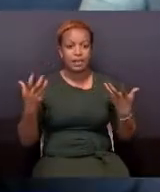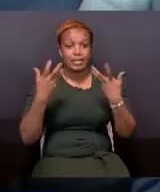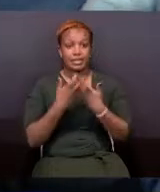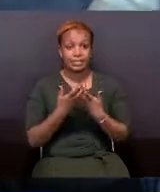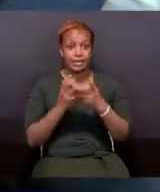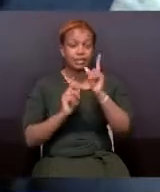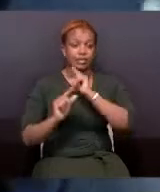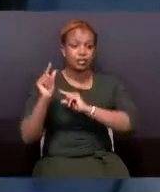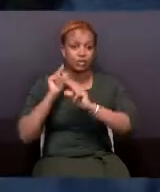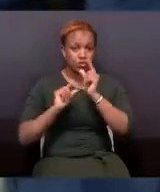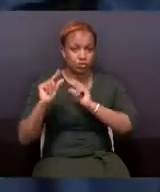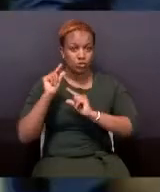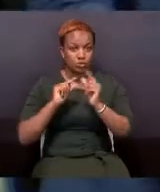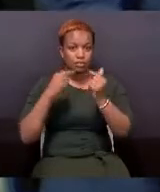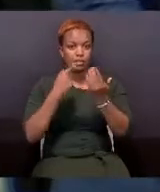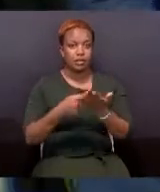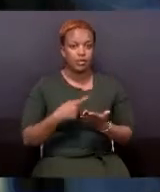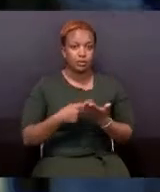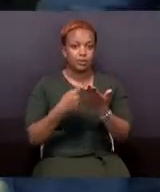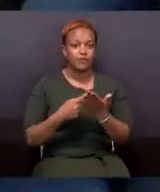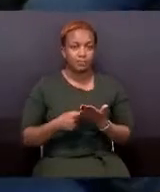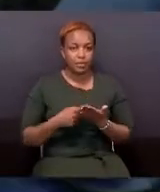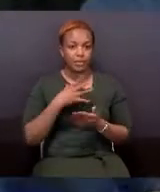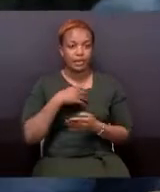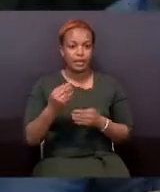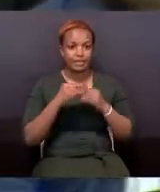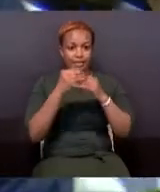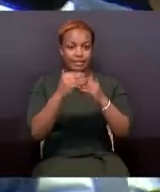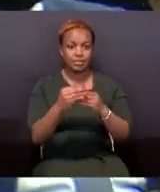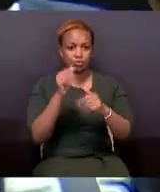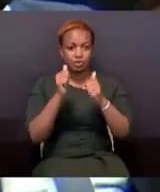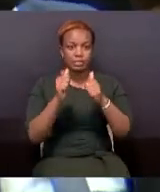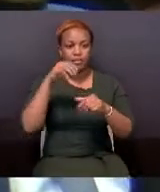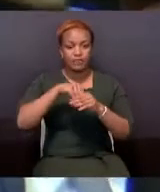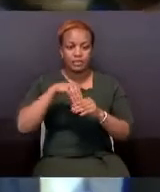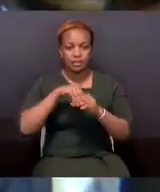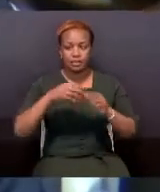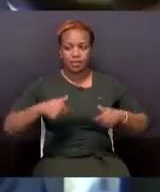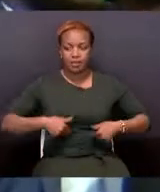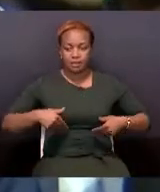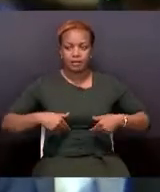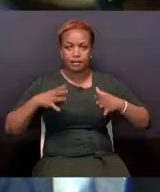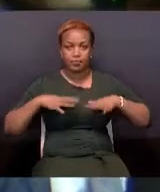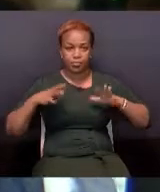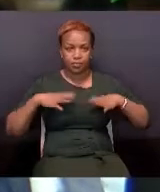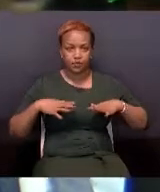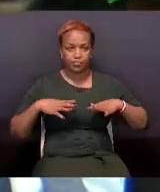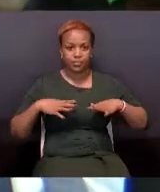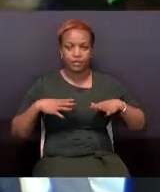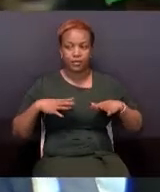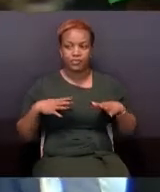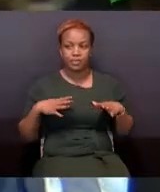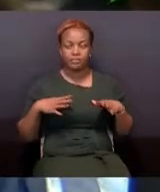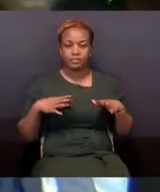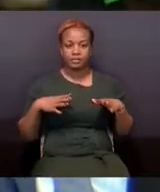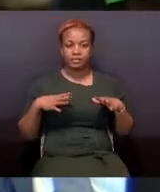dialogue and a co-leadership which invests in the young people now to create synergies